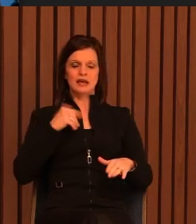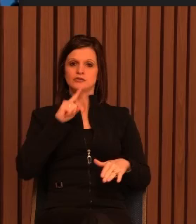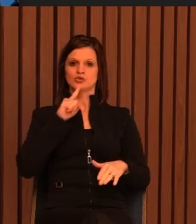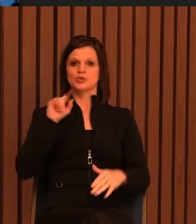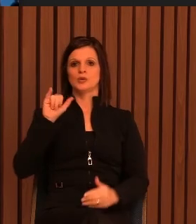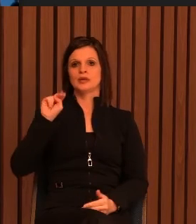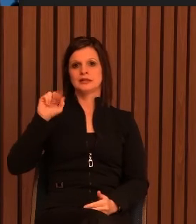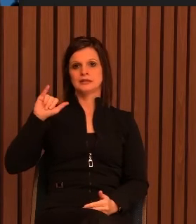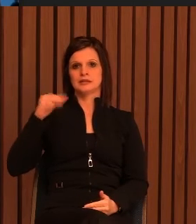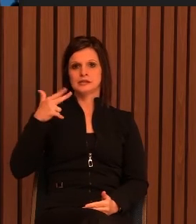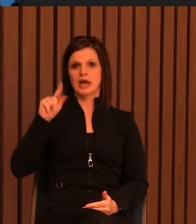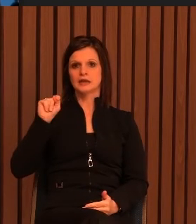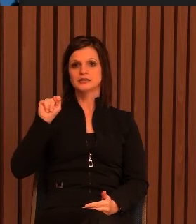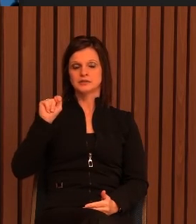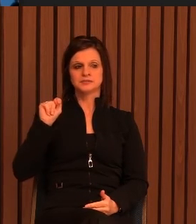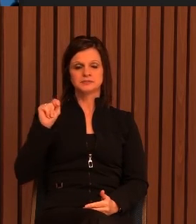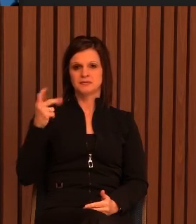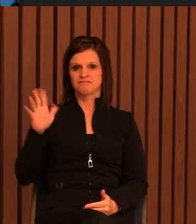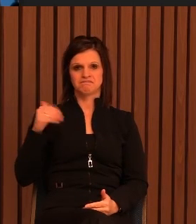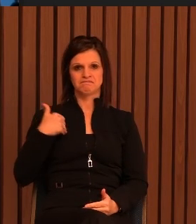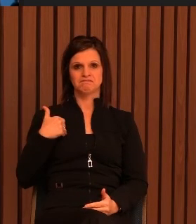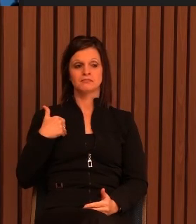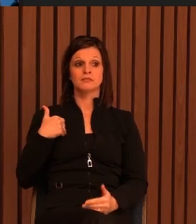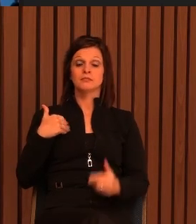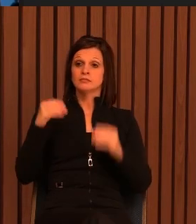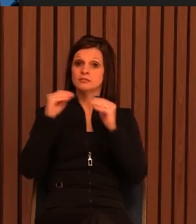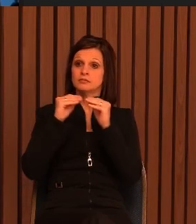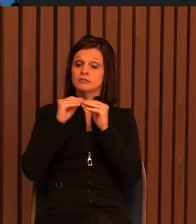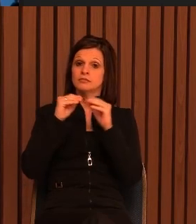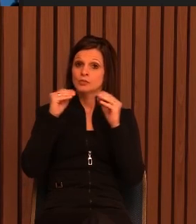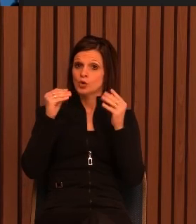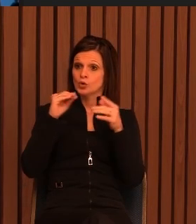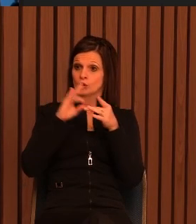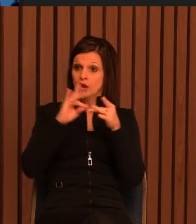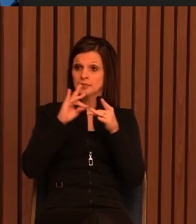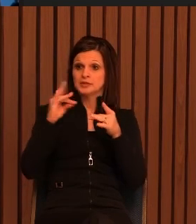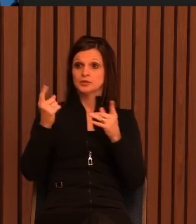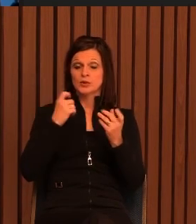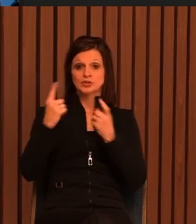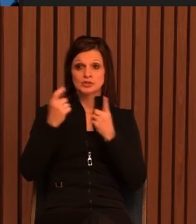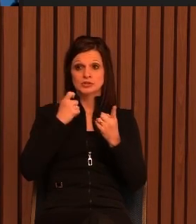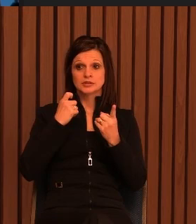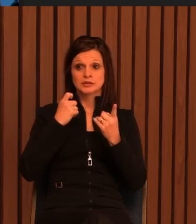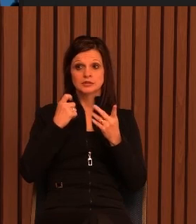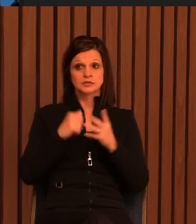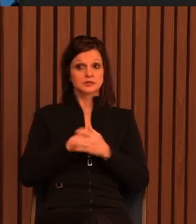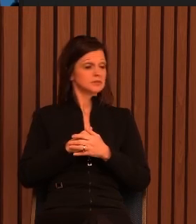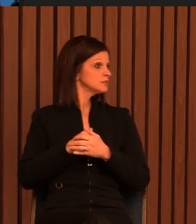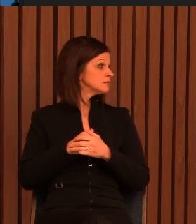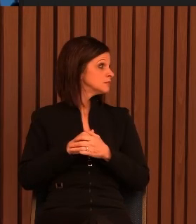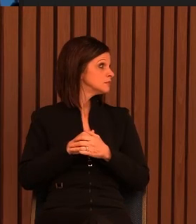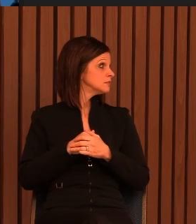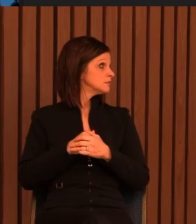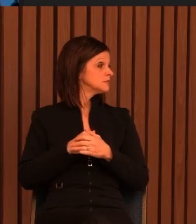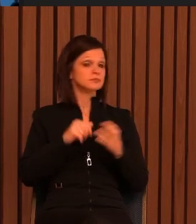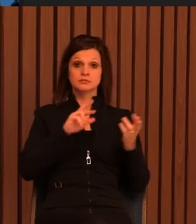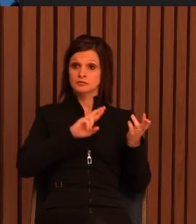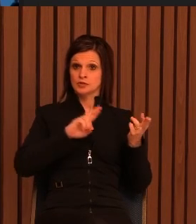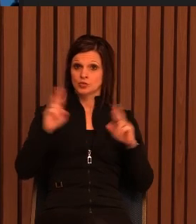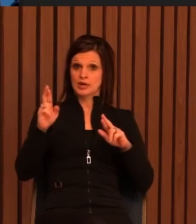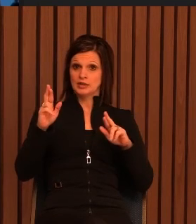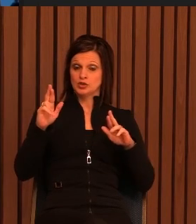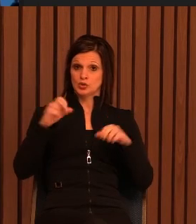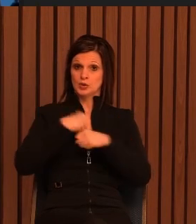All right. Any other questions, comments? Are we ready to entertain a